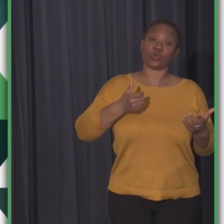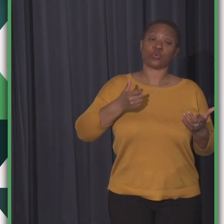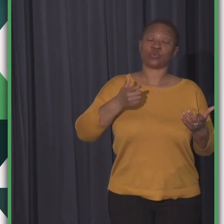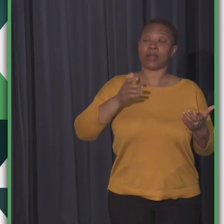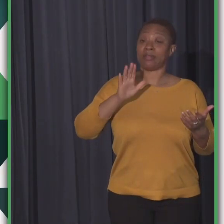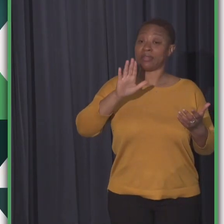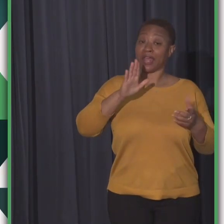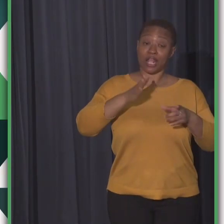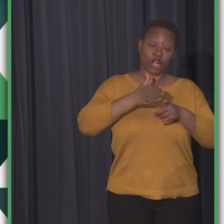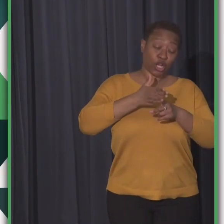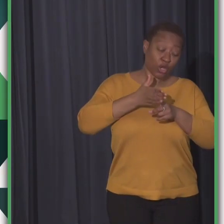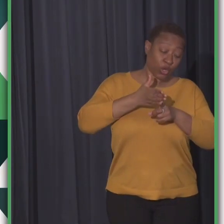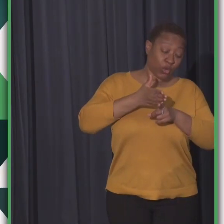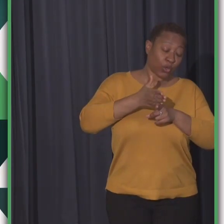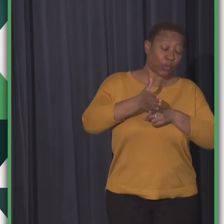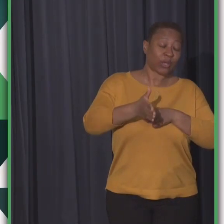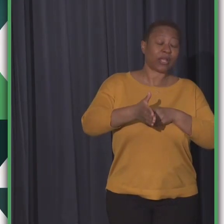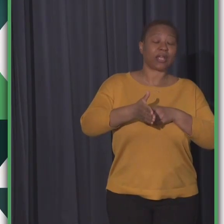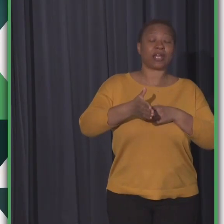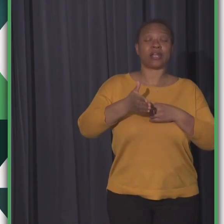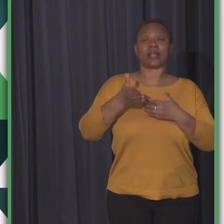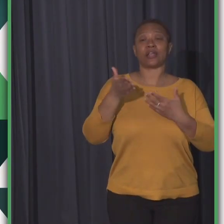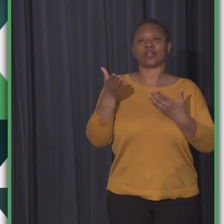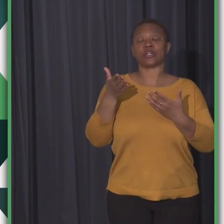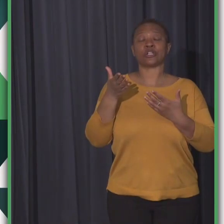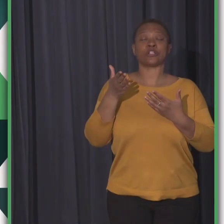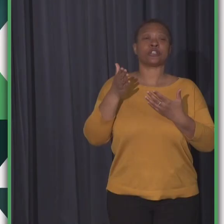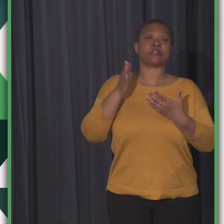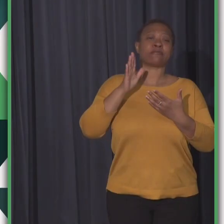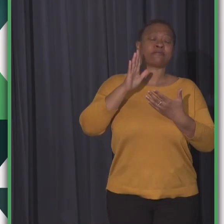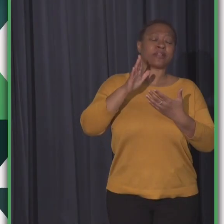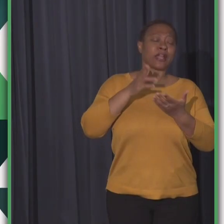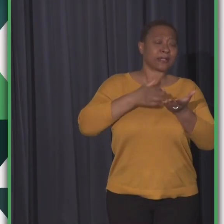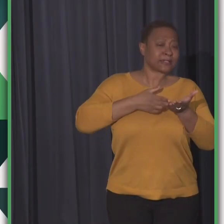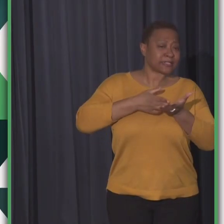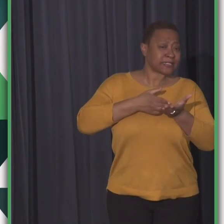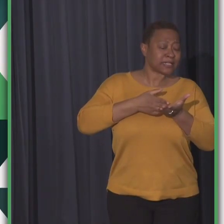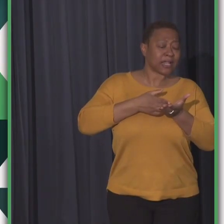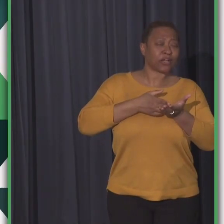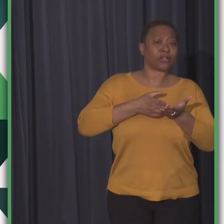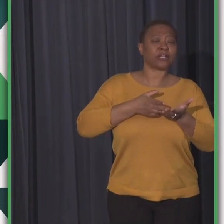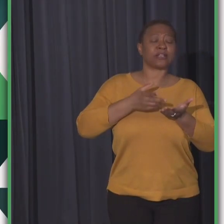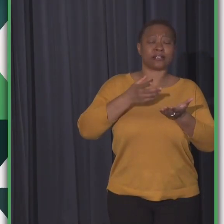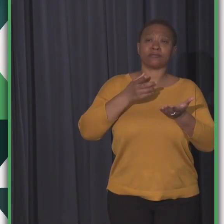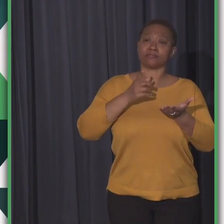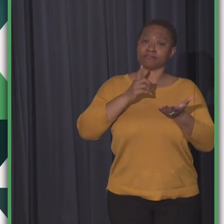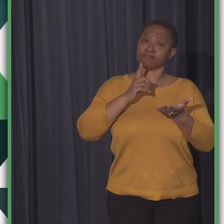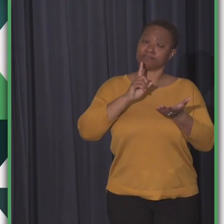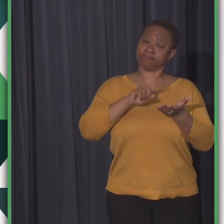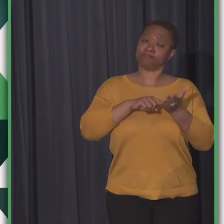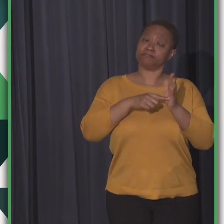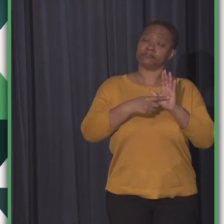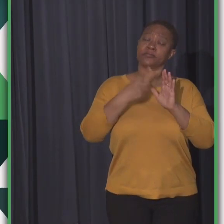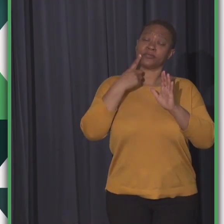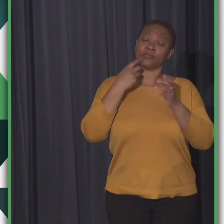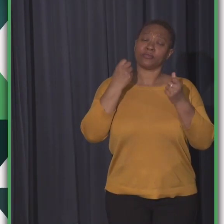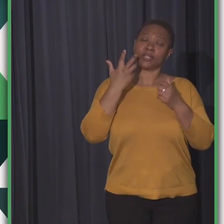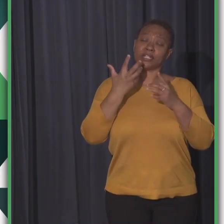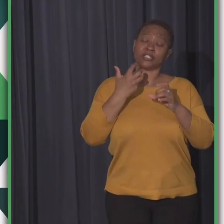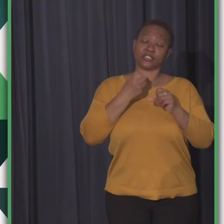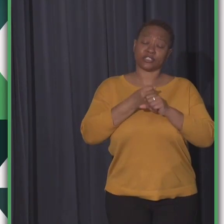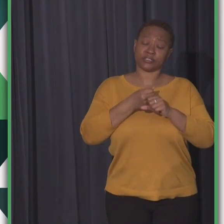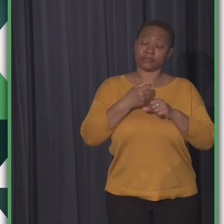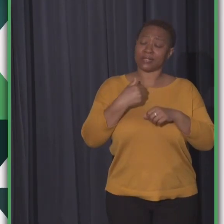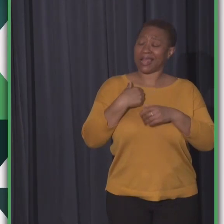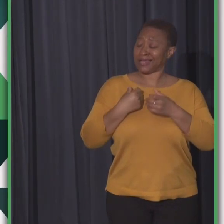career on the force and walked in integrity for many, many years. And I'll stand by